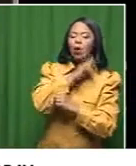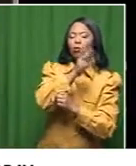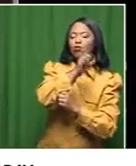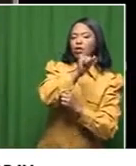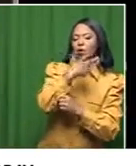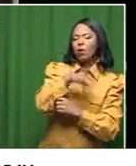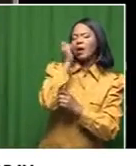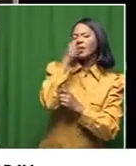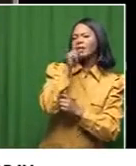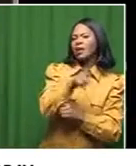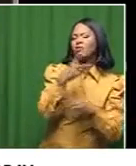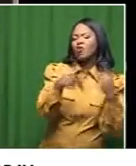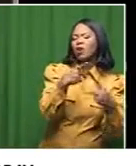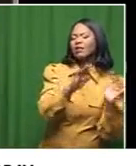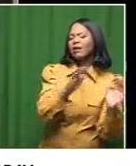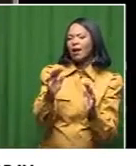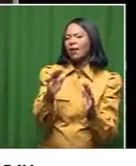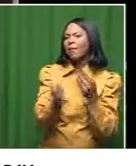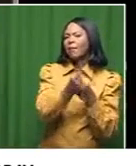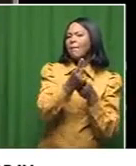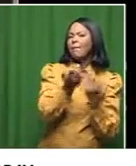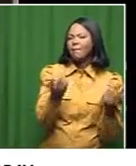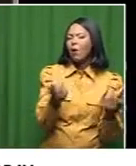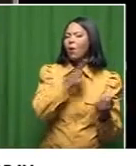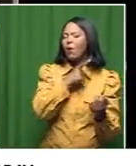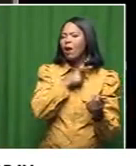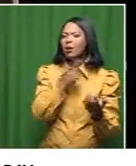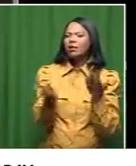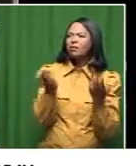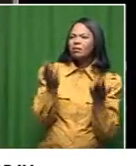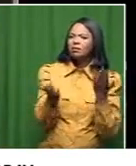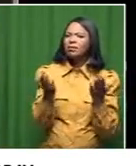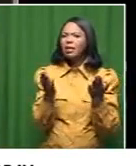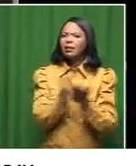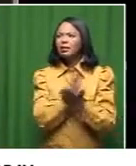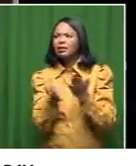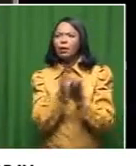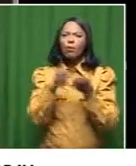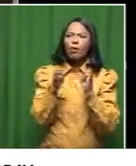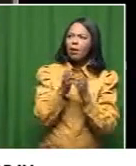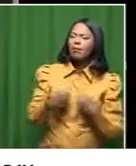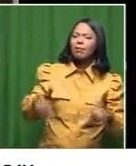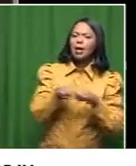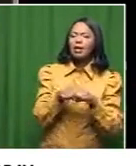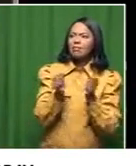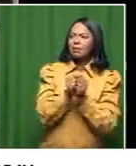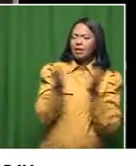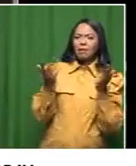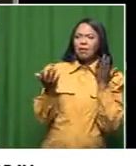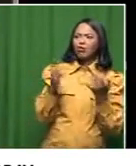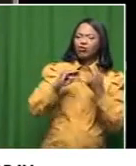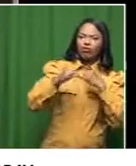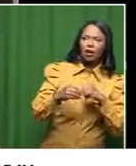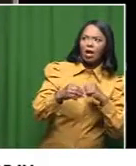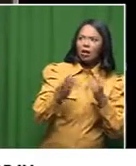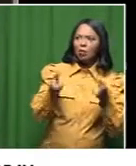of how exactly this process unfolds. Because perhaps some of our problems actually stem from the fact that we try to come